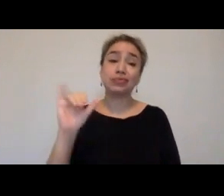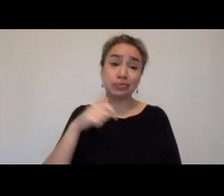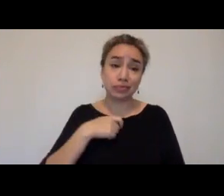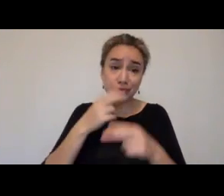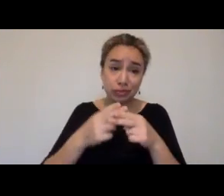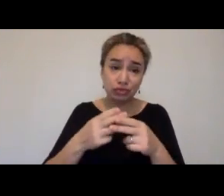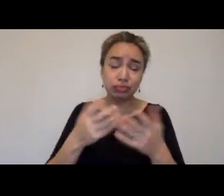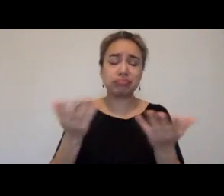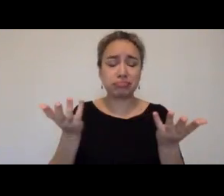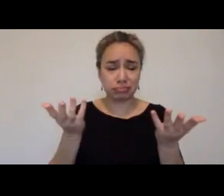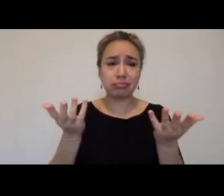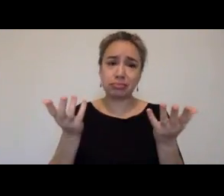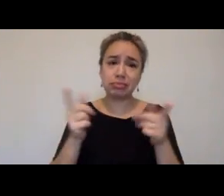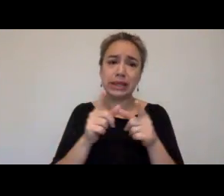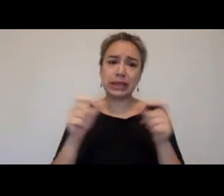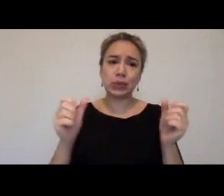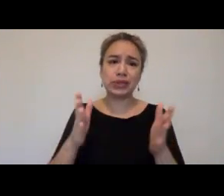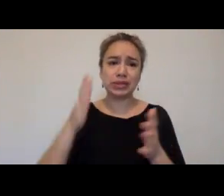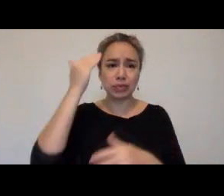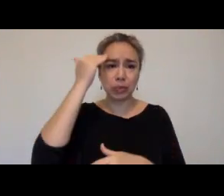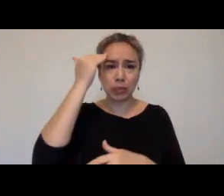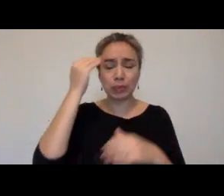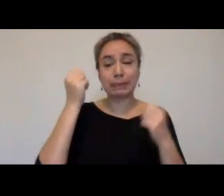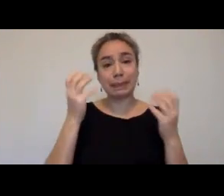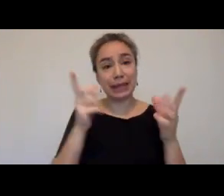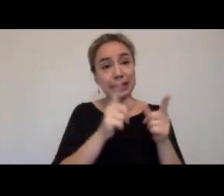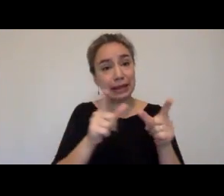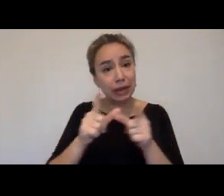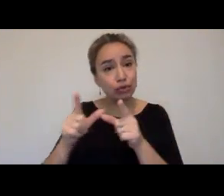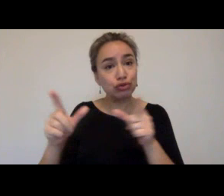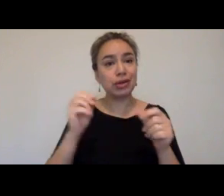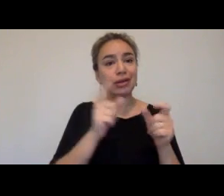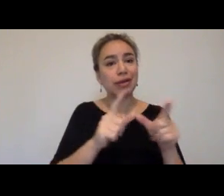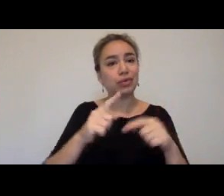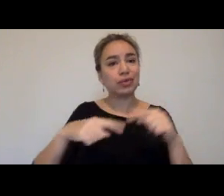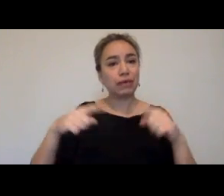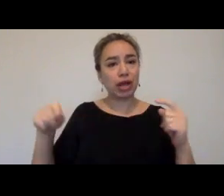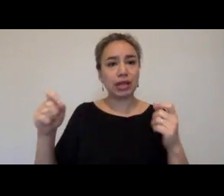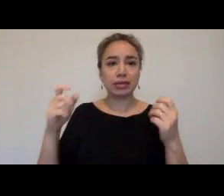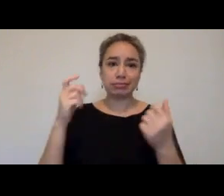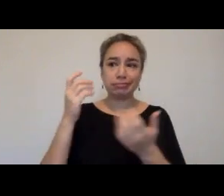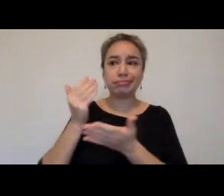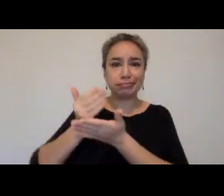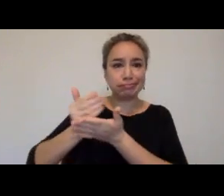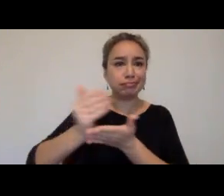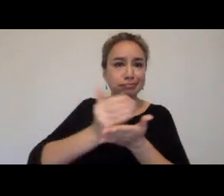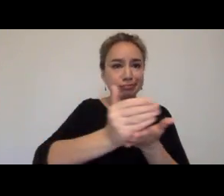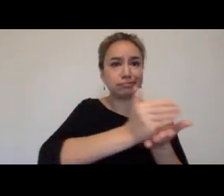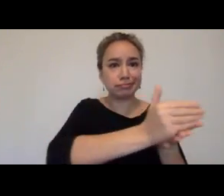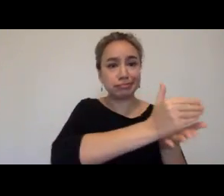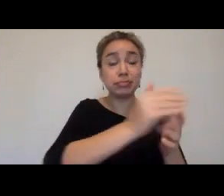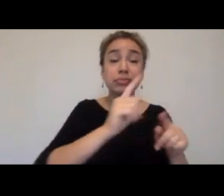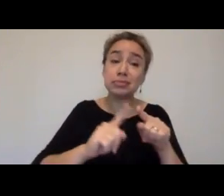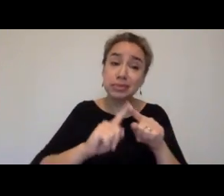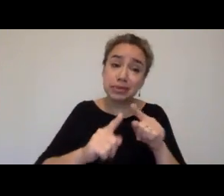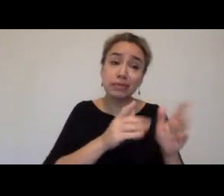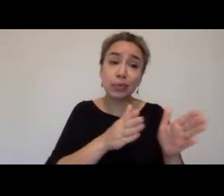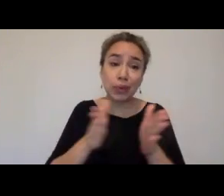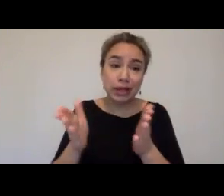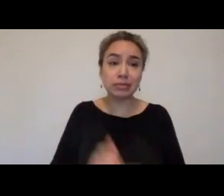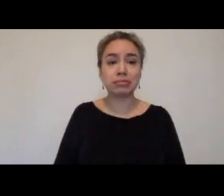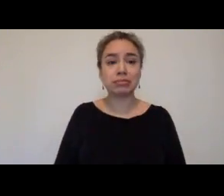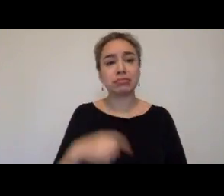very aware that many languages and language varieties are marginalized in different ways. We see this